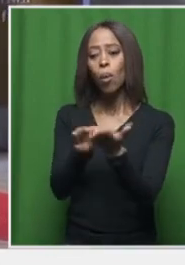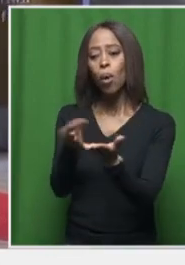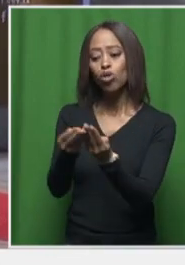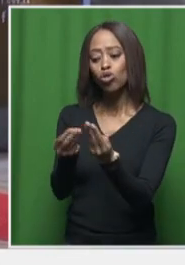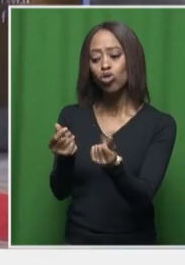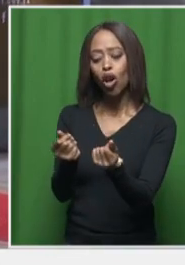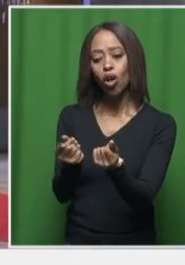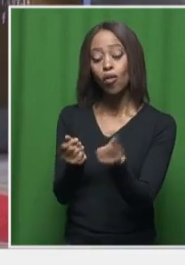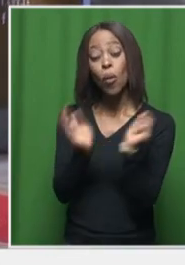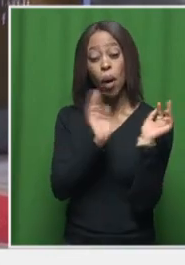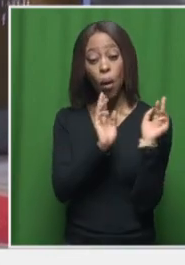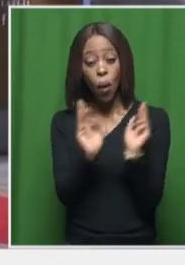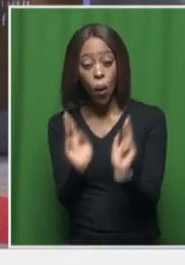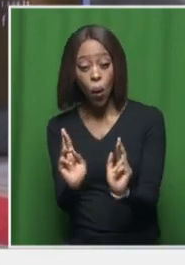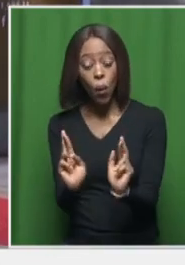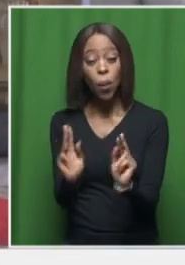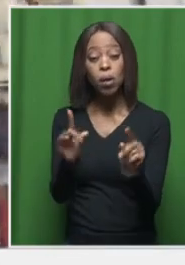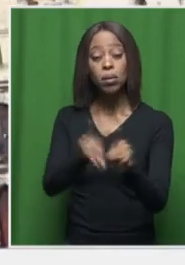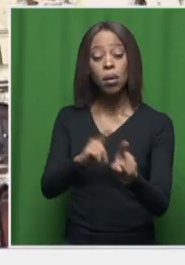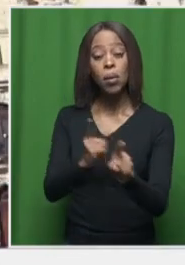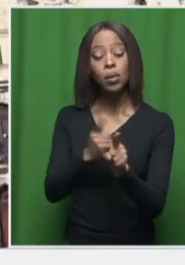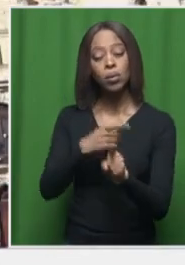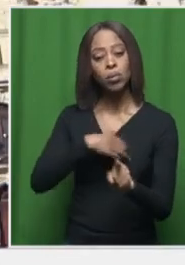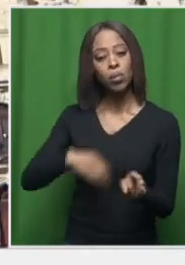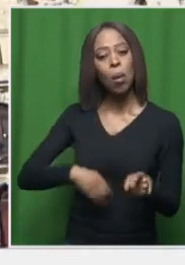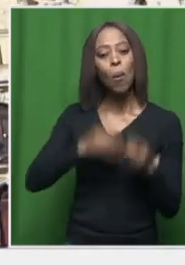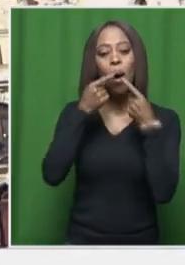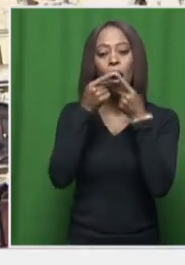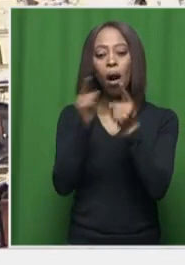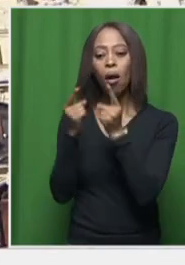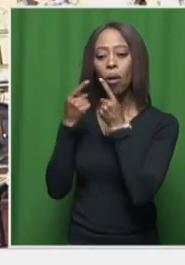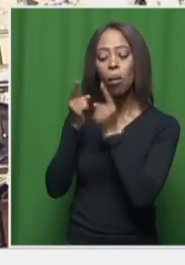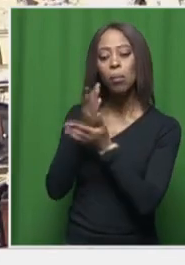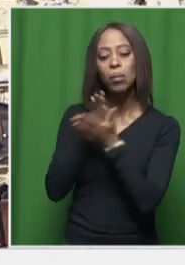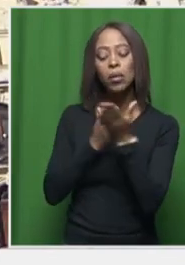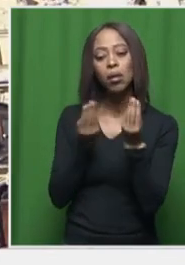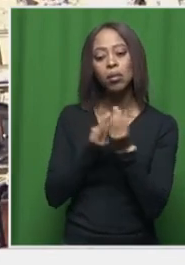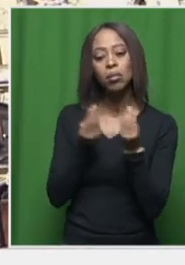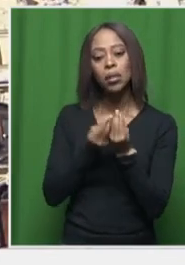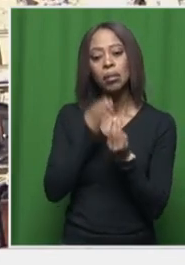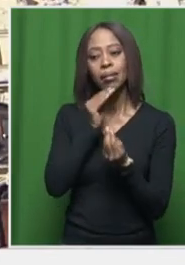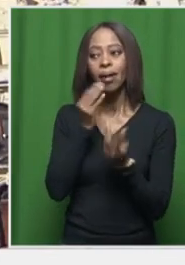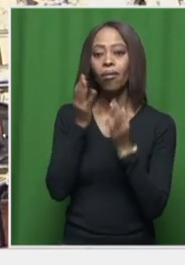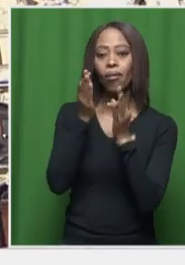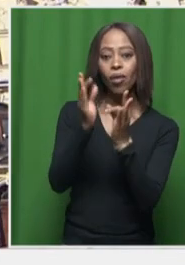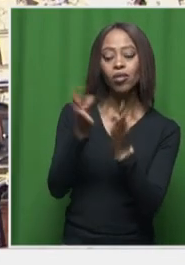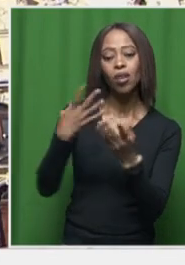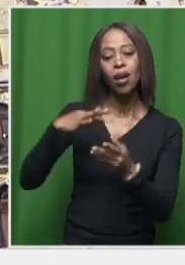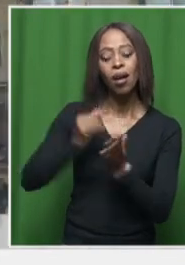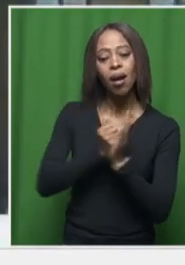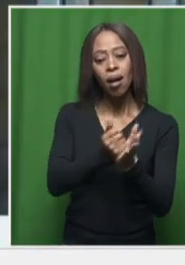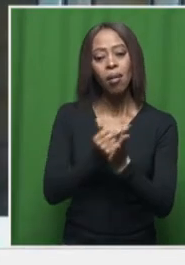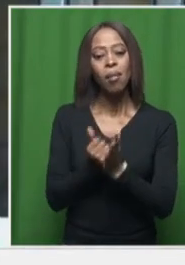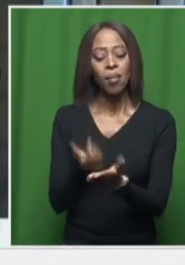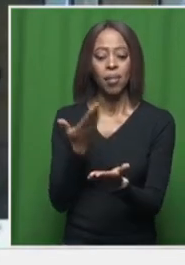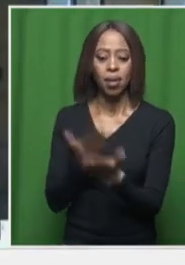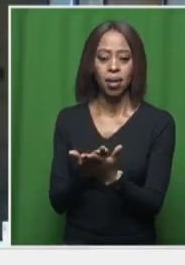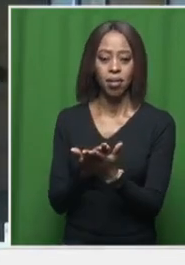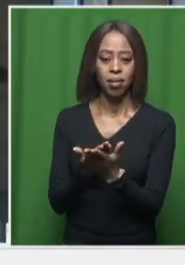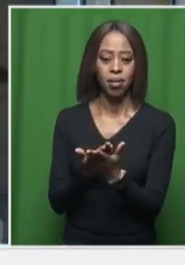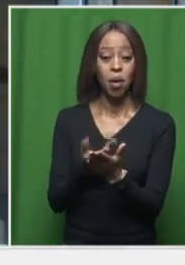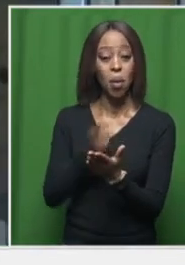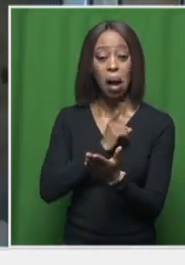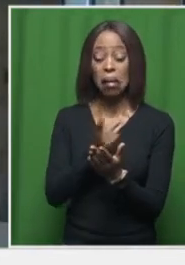that the president today can perhaps announce some of those things that will go a long way in really shielding South Africans from the